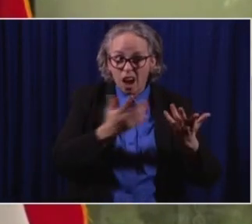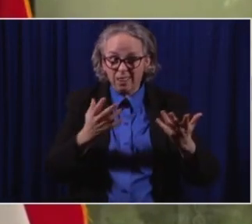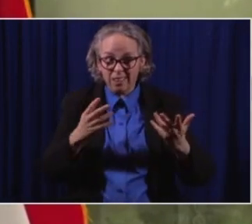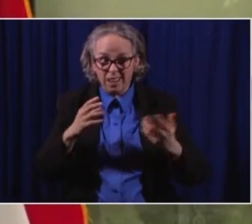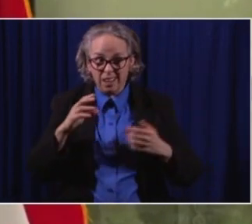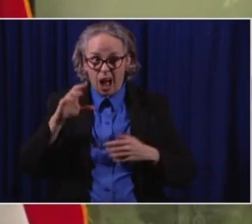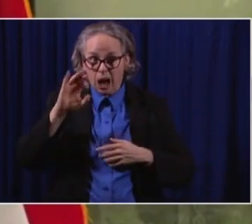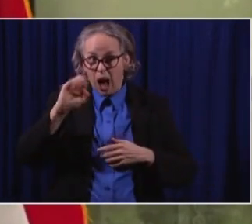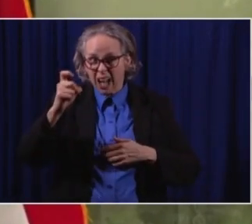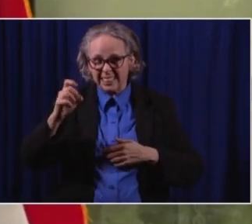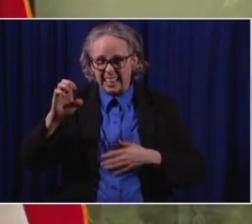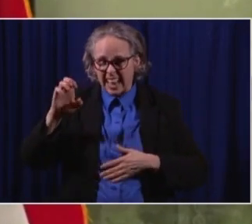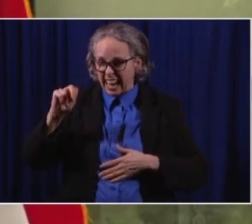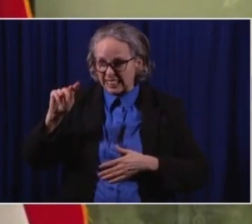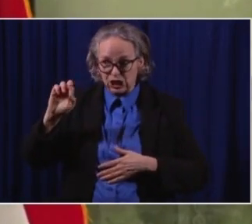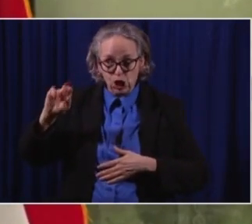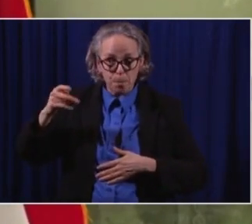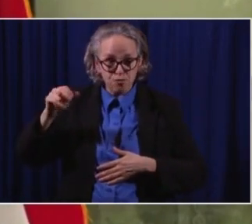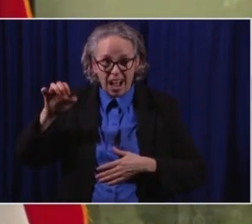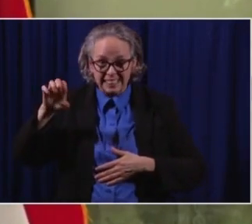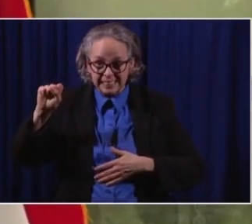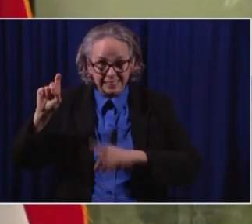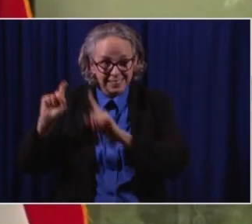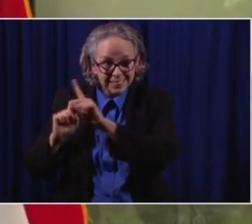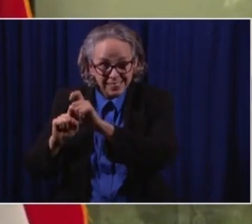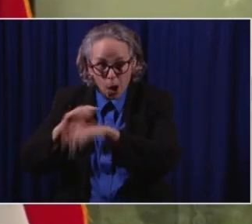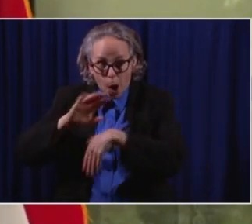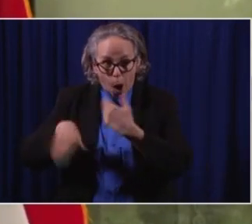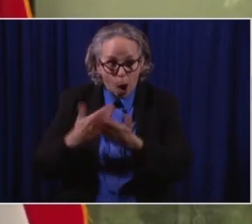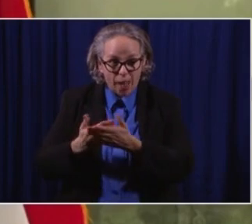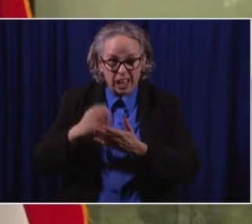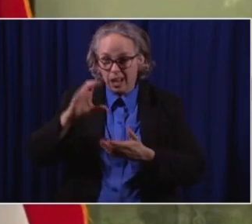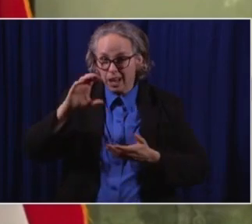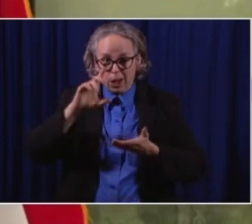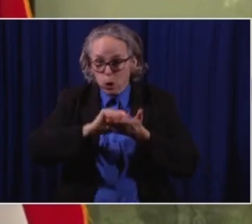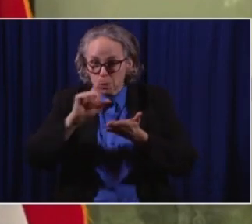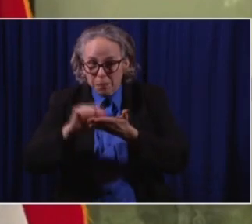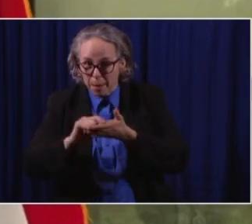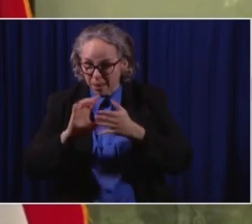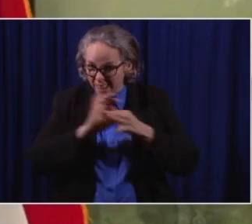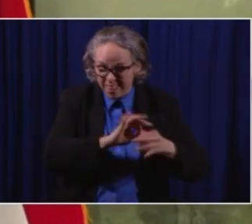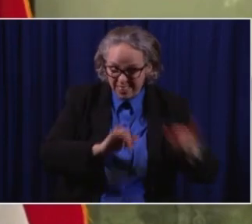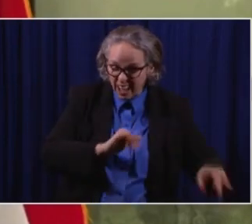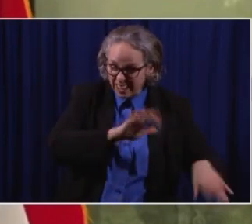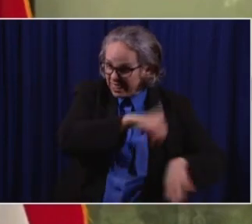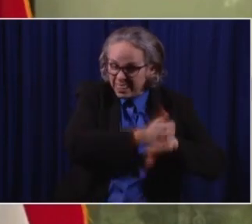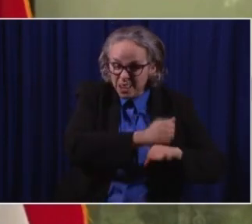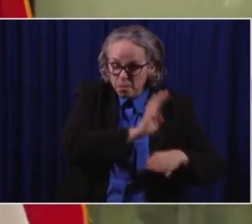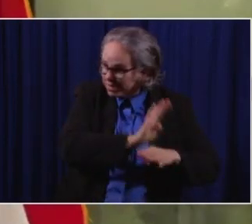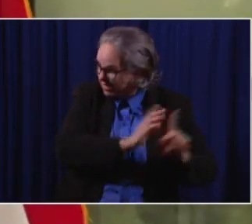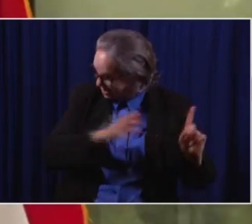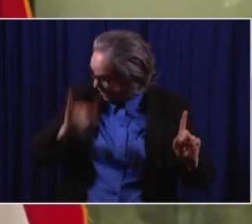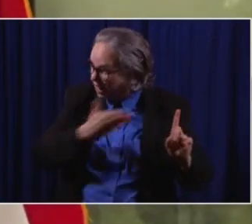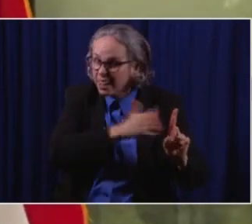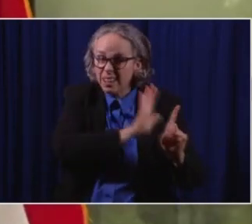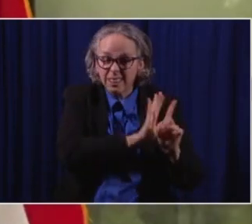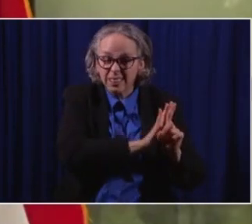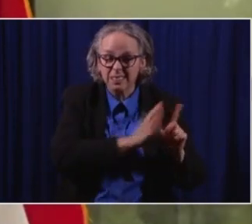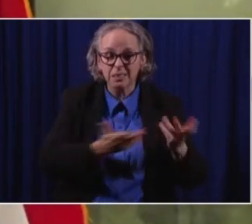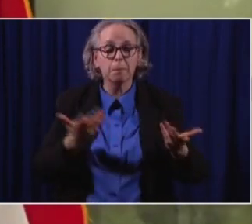the Cox newspapers for many, many years. And tell us a little bit about that, and then maybe about